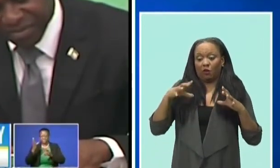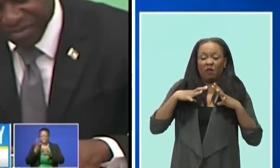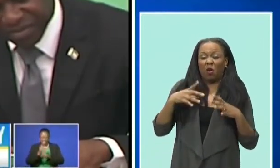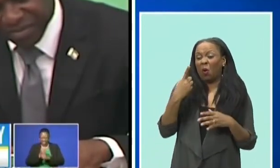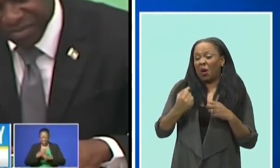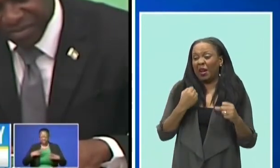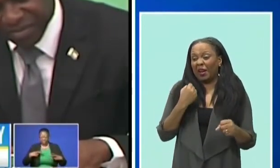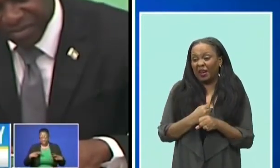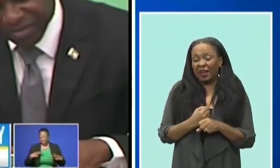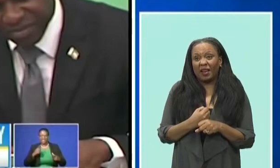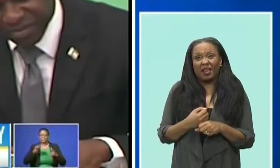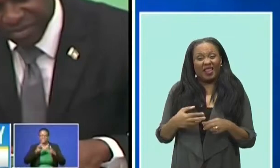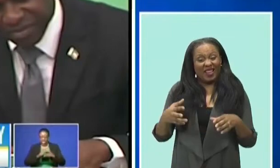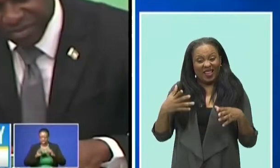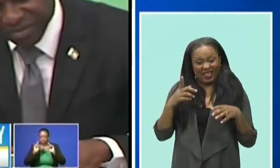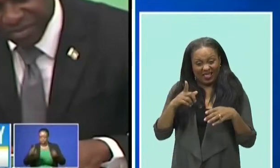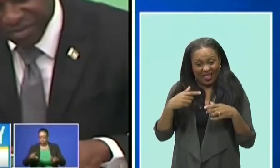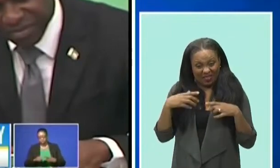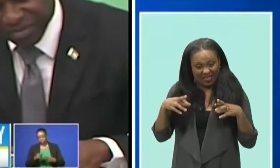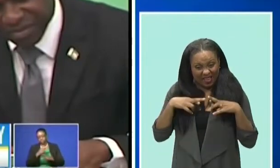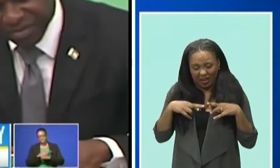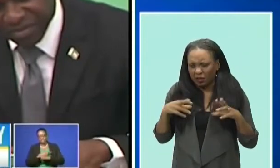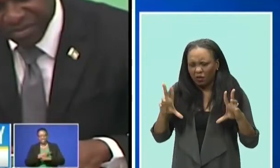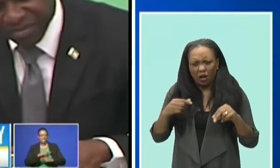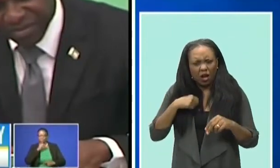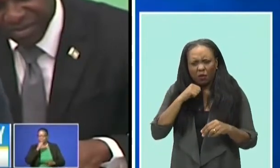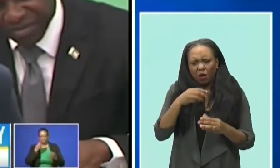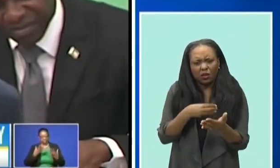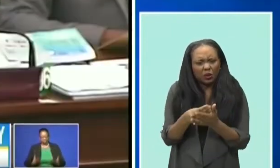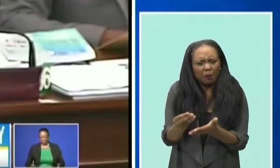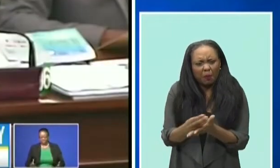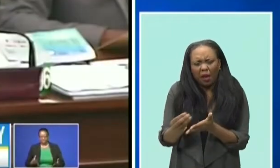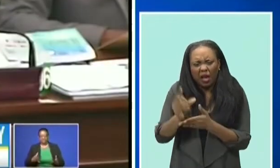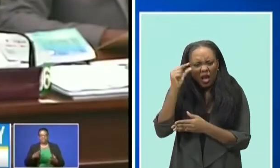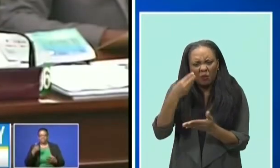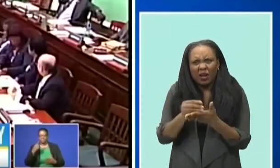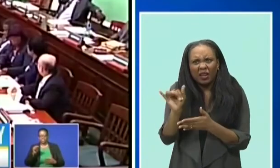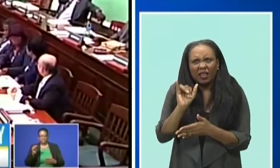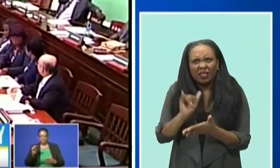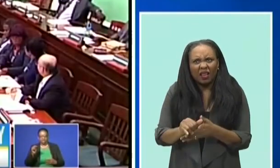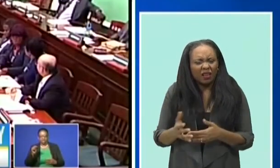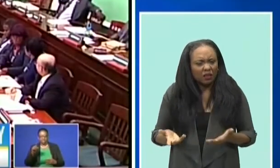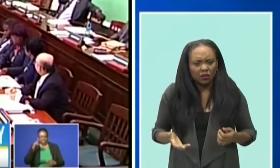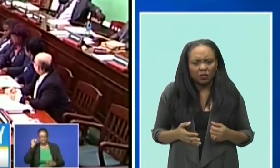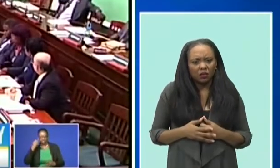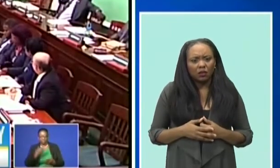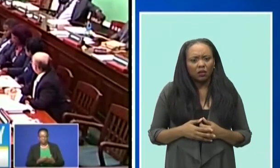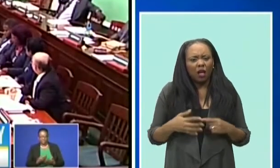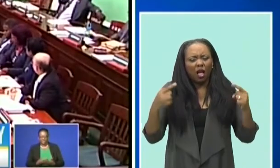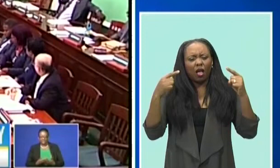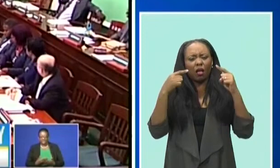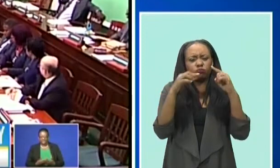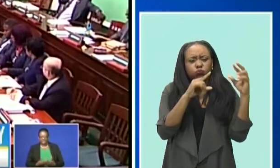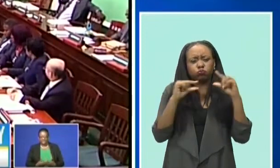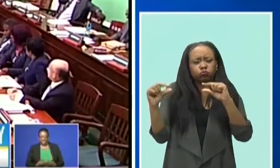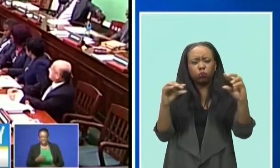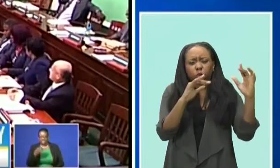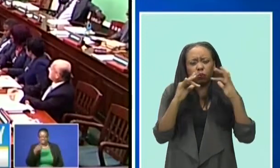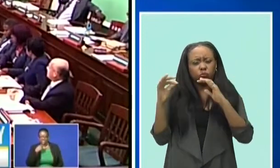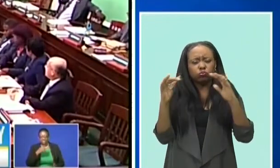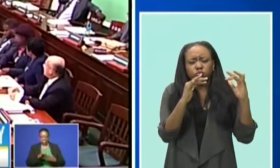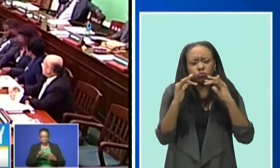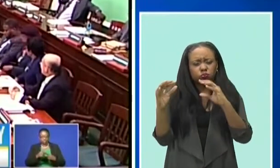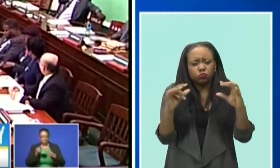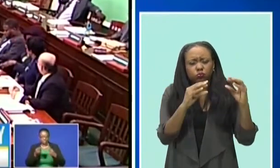and then go into retirement. I am not spending the government's money. You were selective in the process. You were selective. You don't have